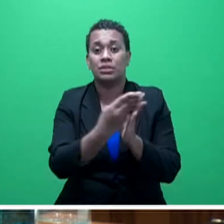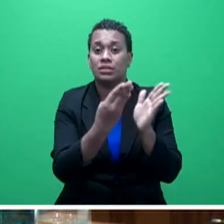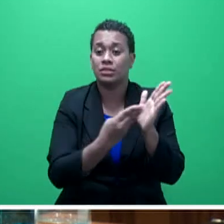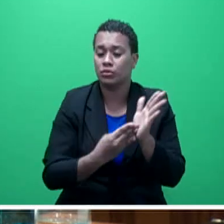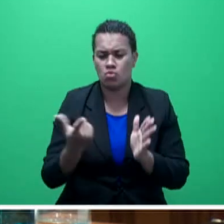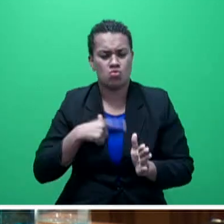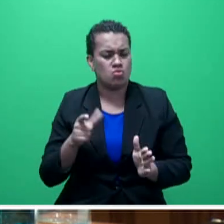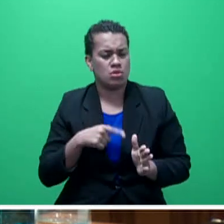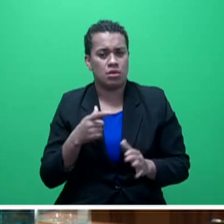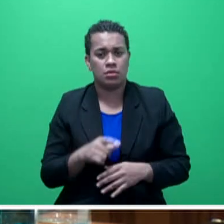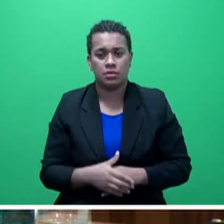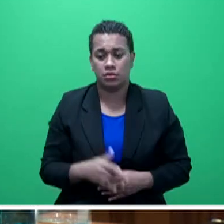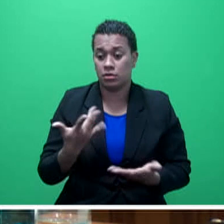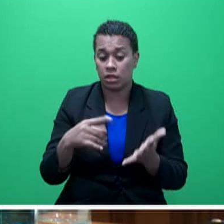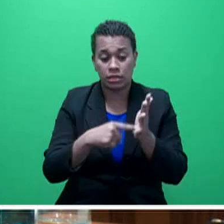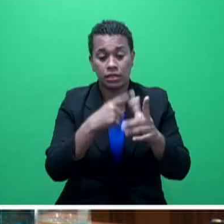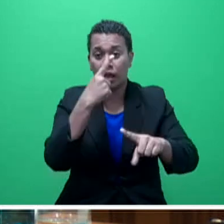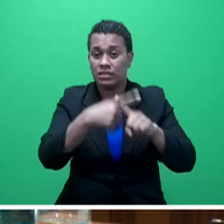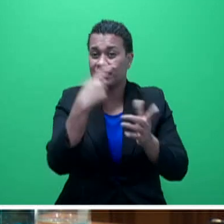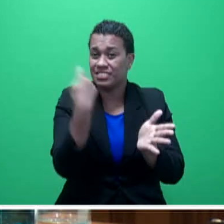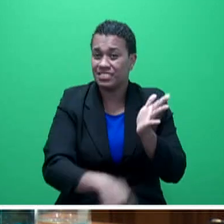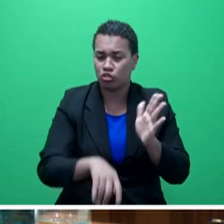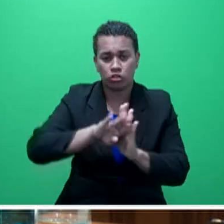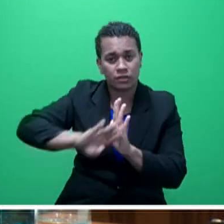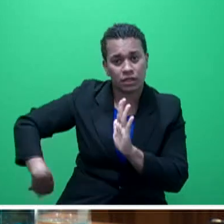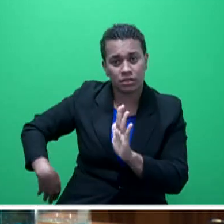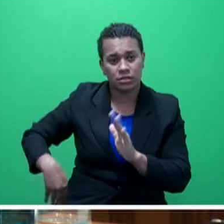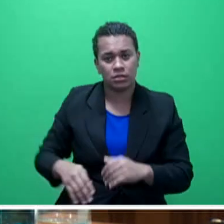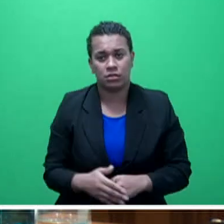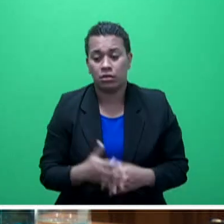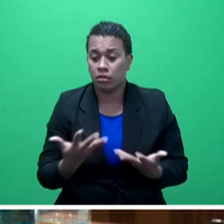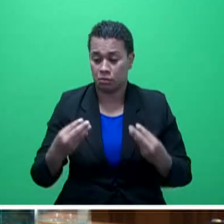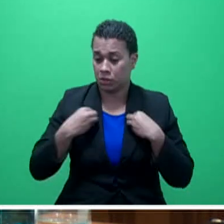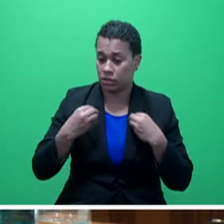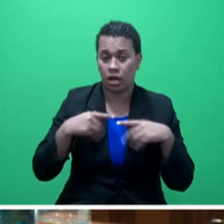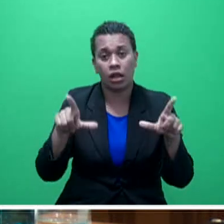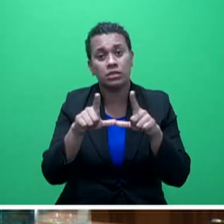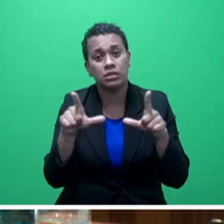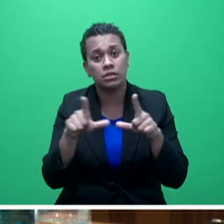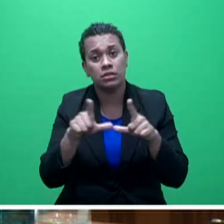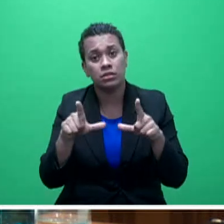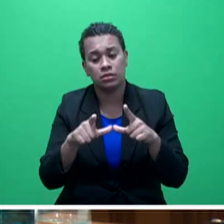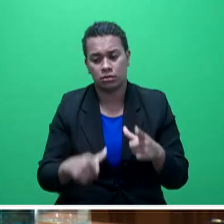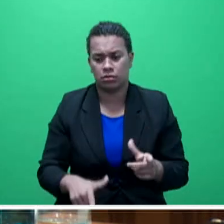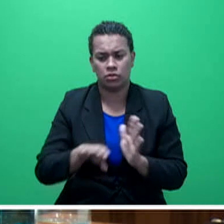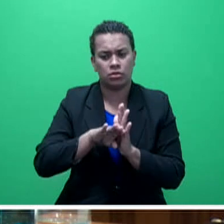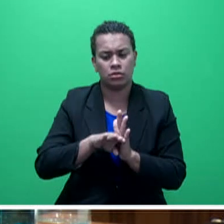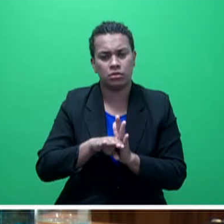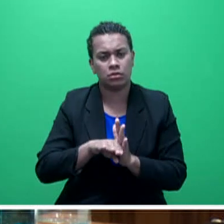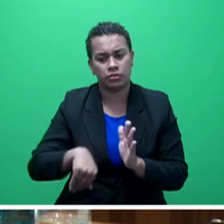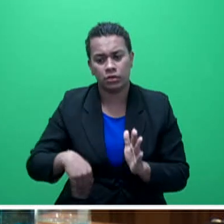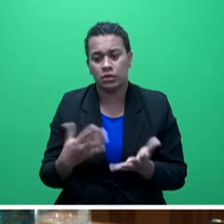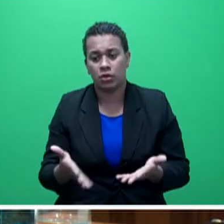tax is removed, ECAL slashed, the business license removed, the tariff restructured, and the closure of